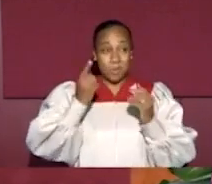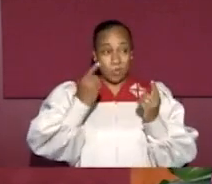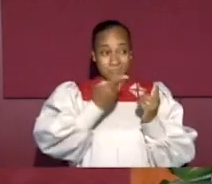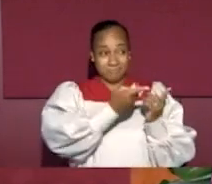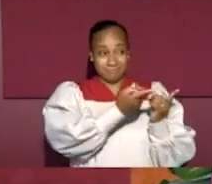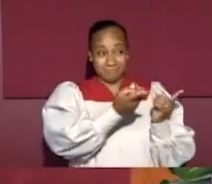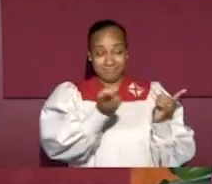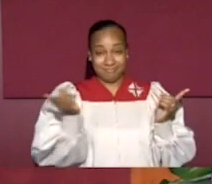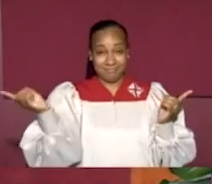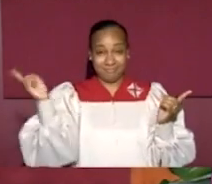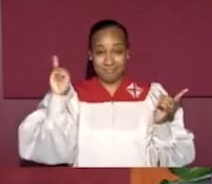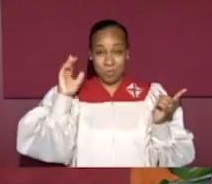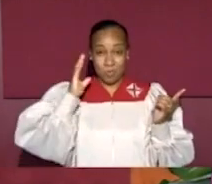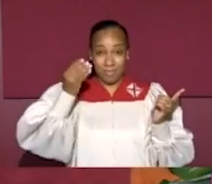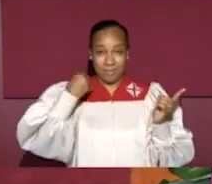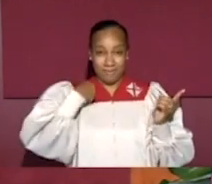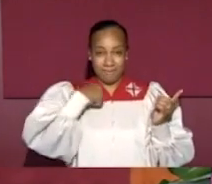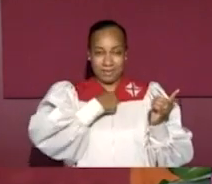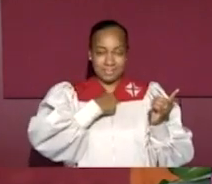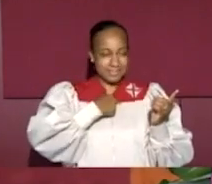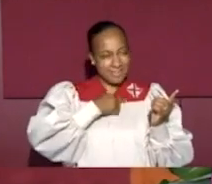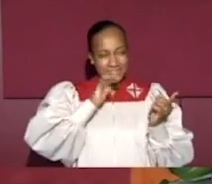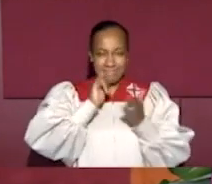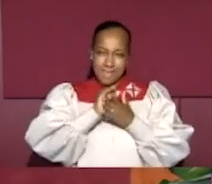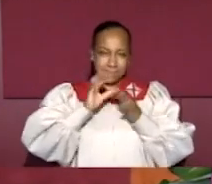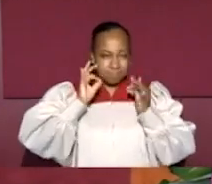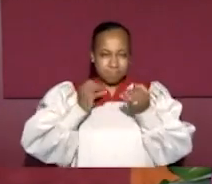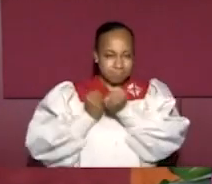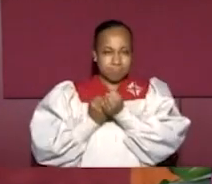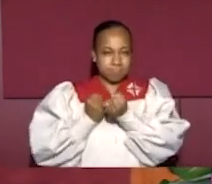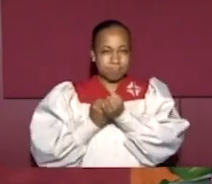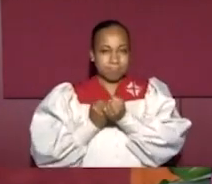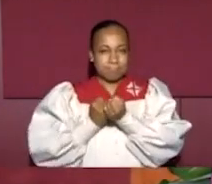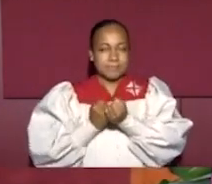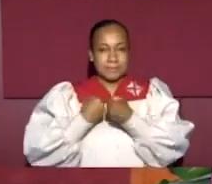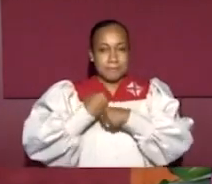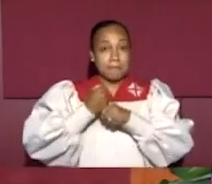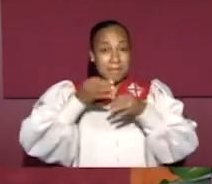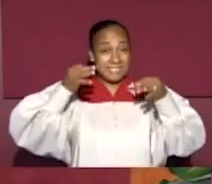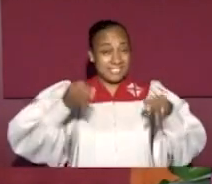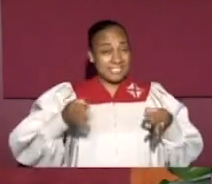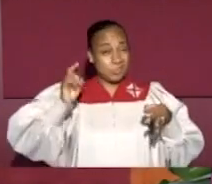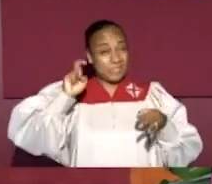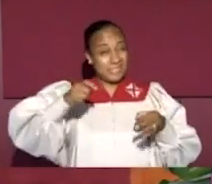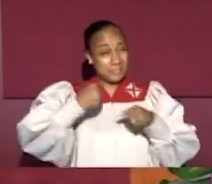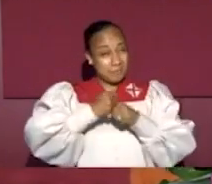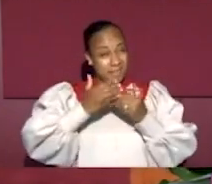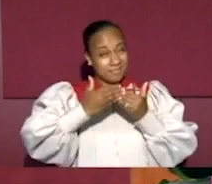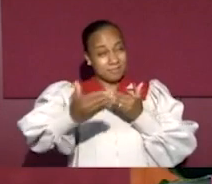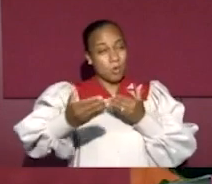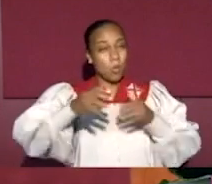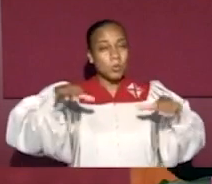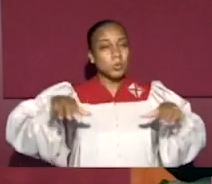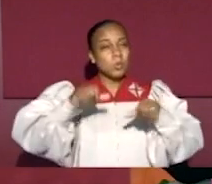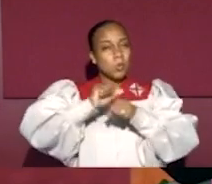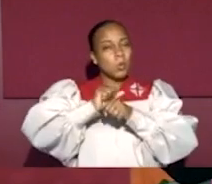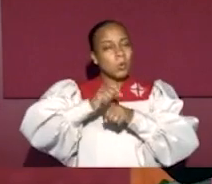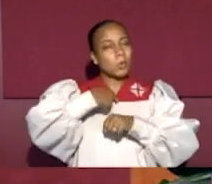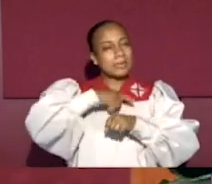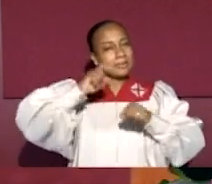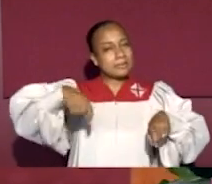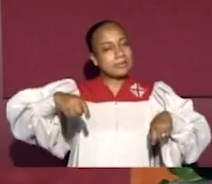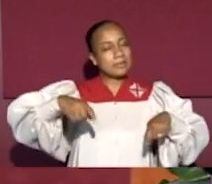really around us that's going to give us the resolve that we need to make the decisions that we need to make or to do the work that we need to